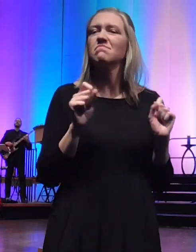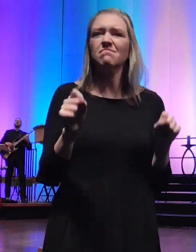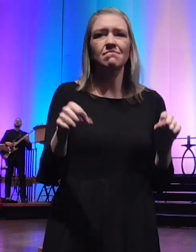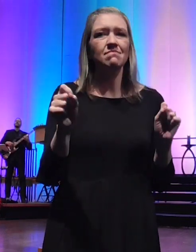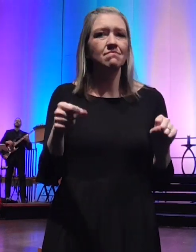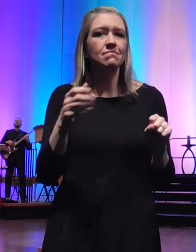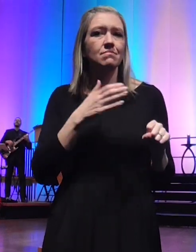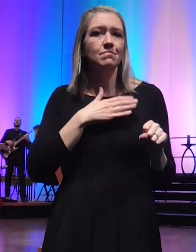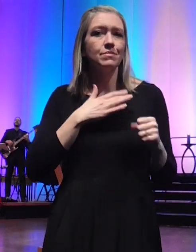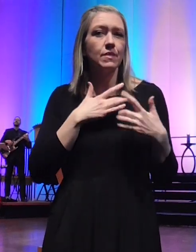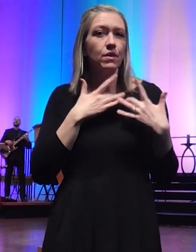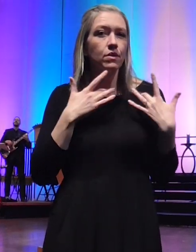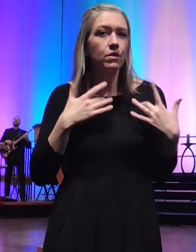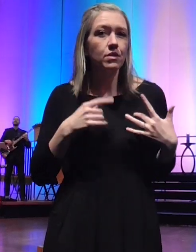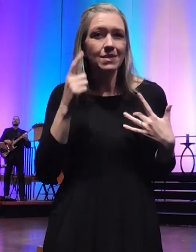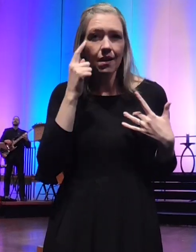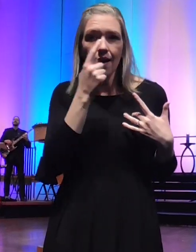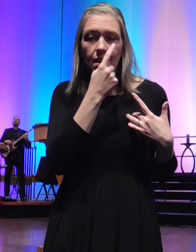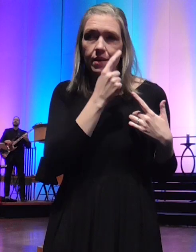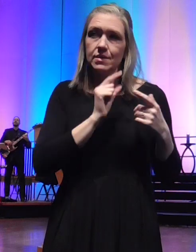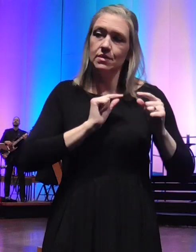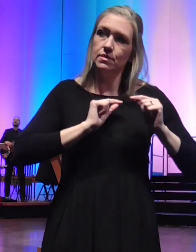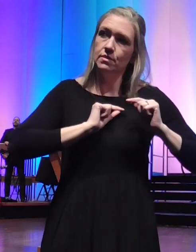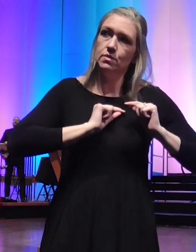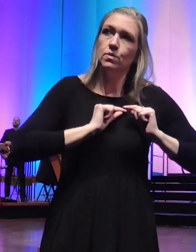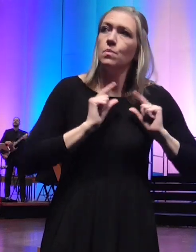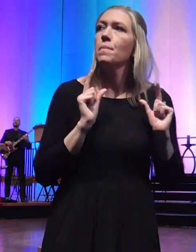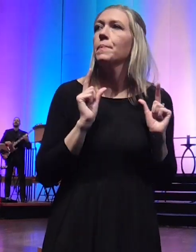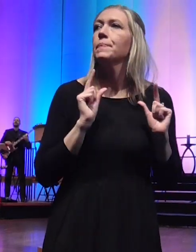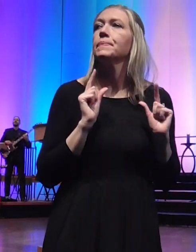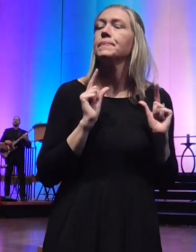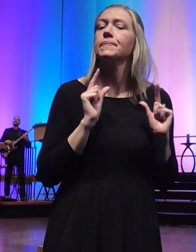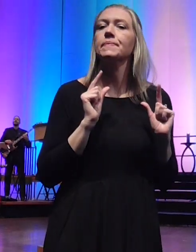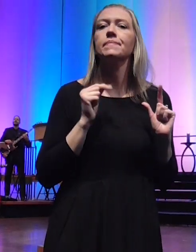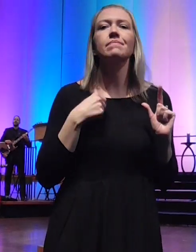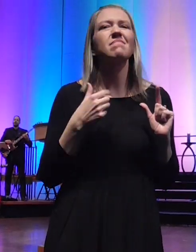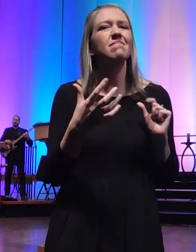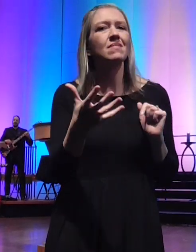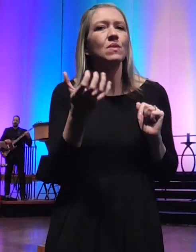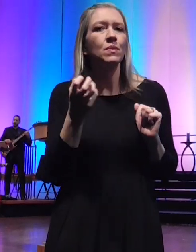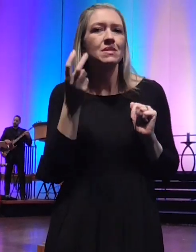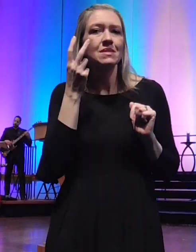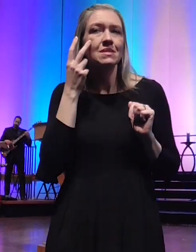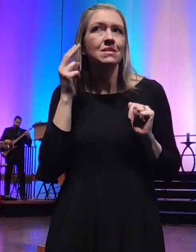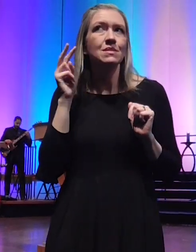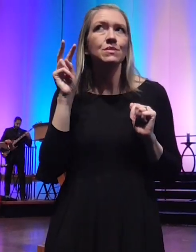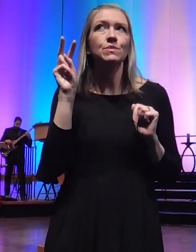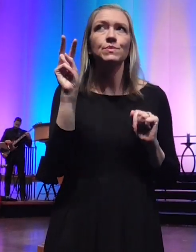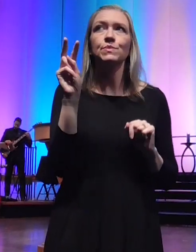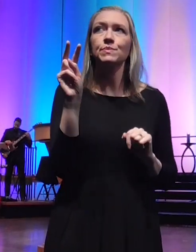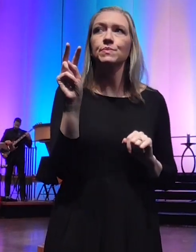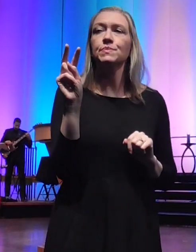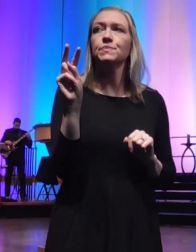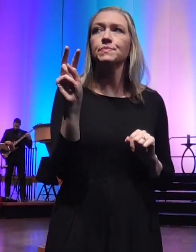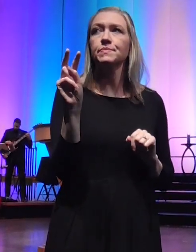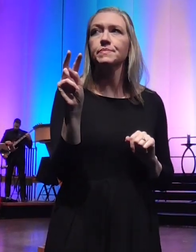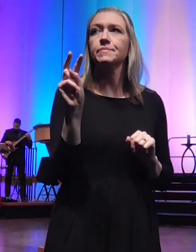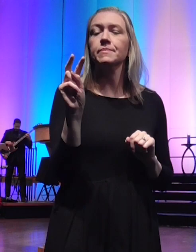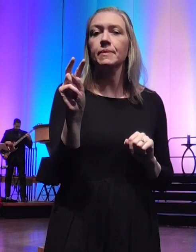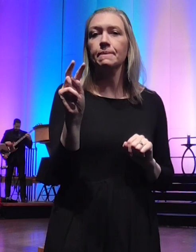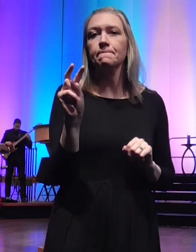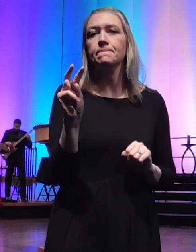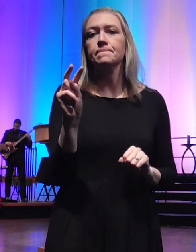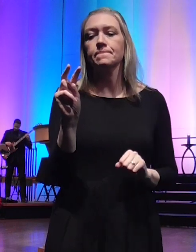Yes, open the eyes of my heart. 'Cause I want to see you.